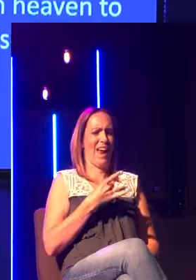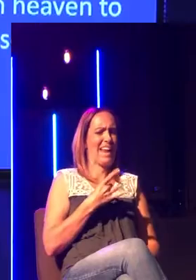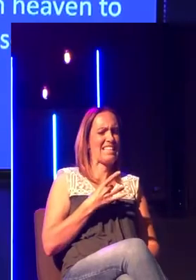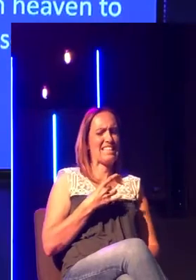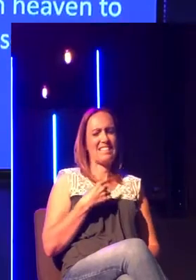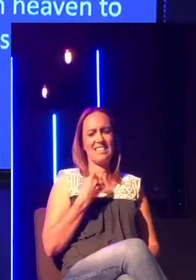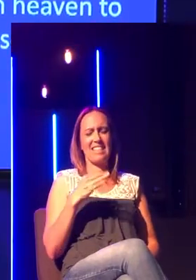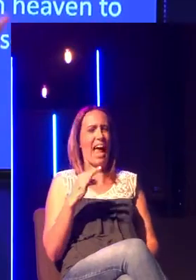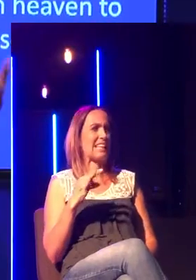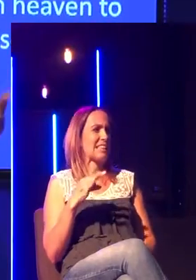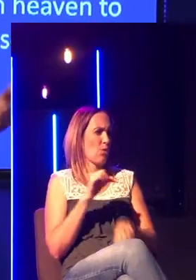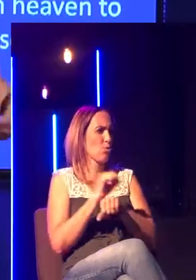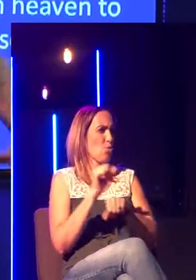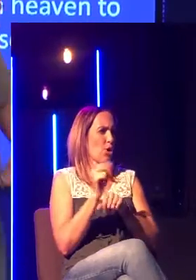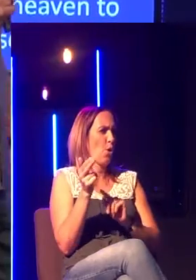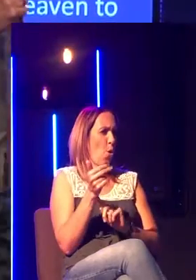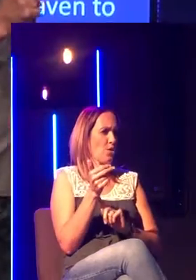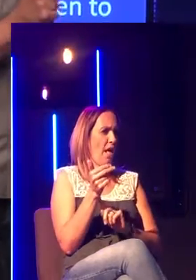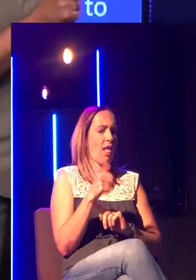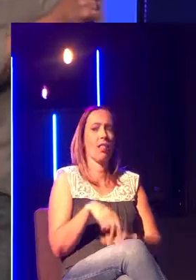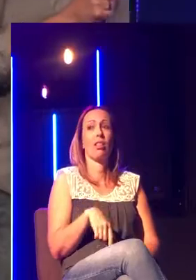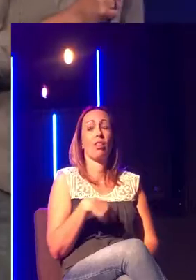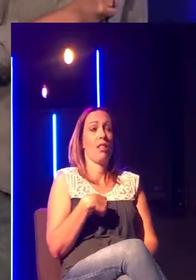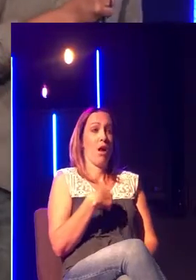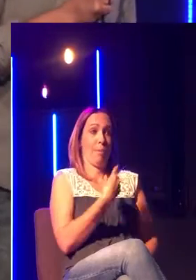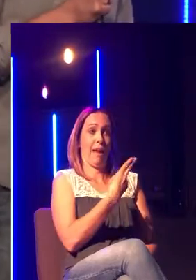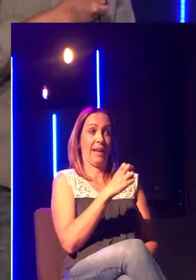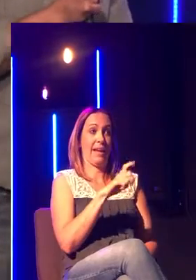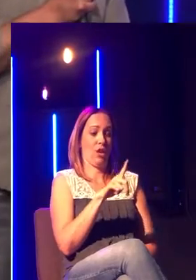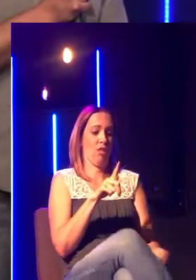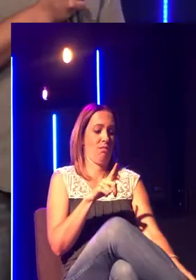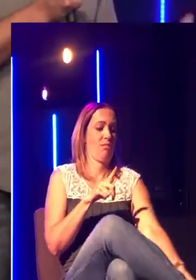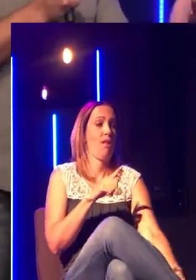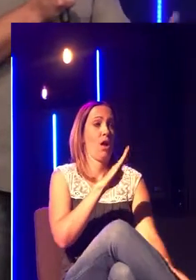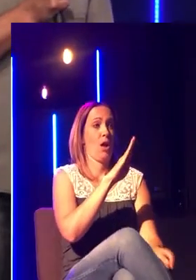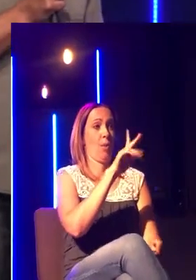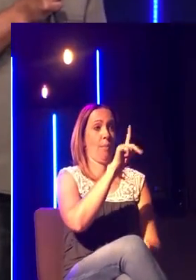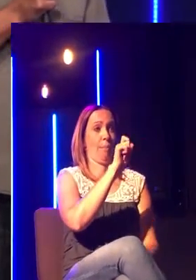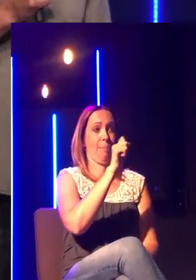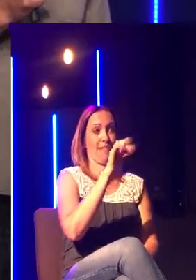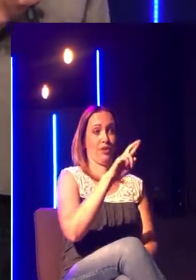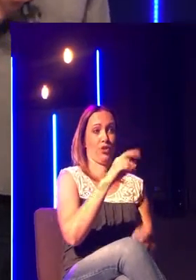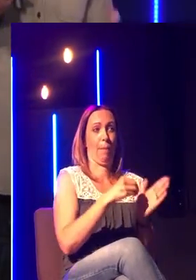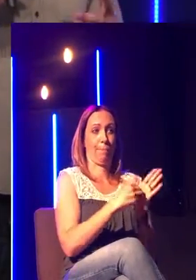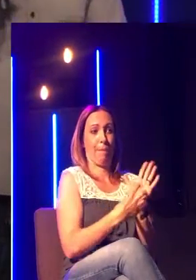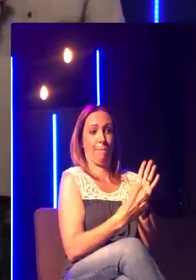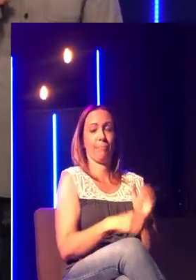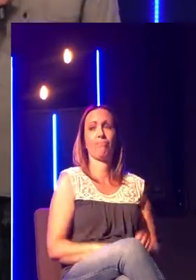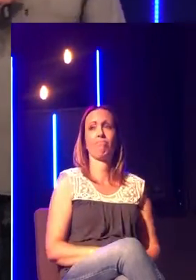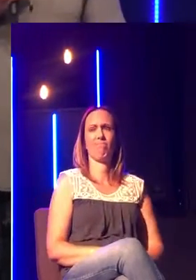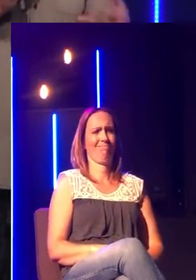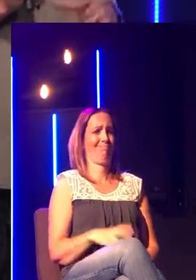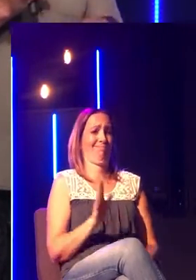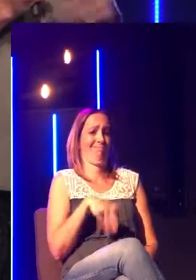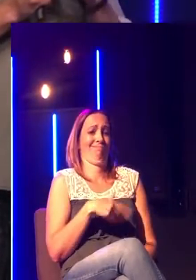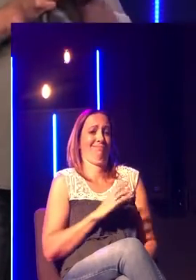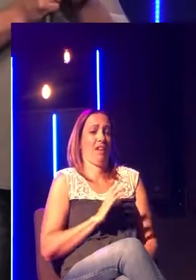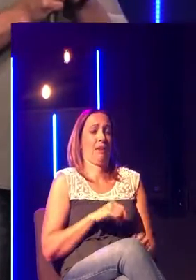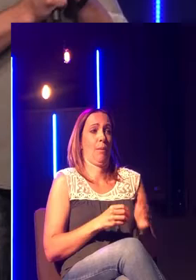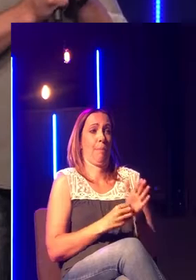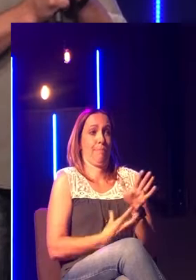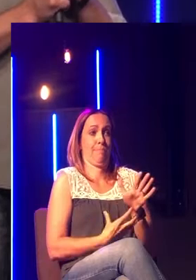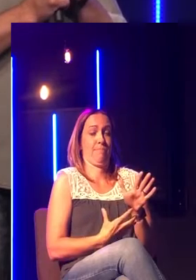19 or so working at a hotel, and I got a blister on my heel. You're like, big deal.